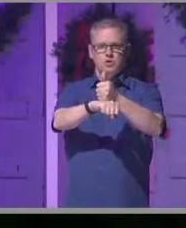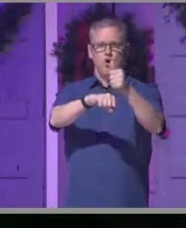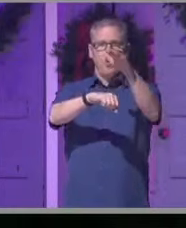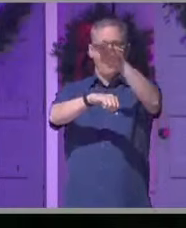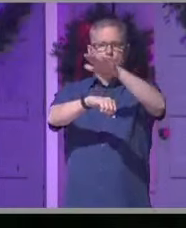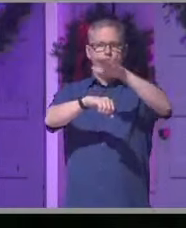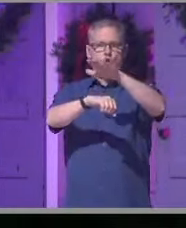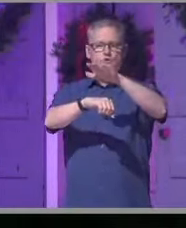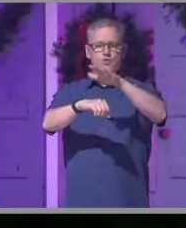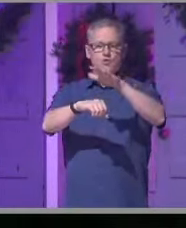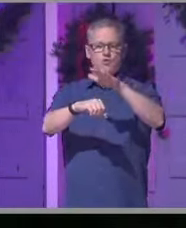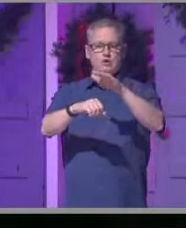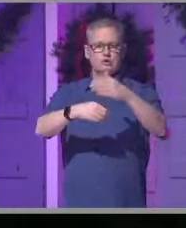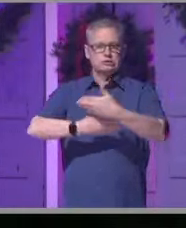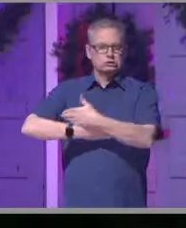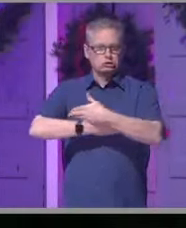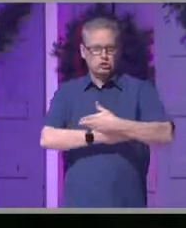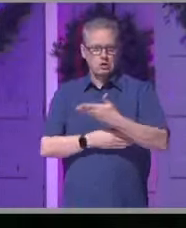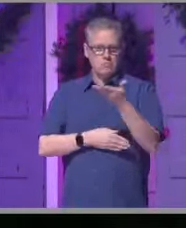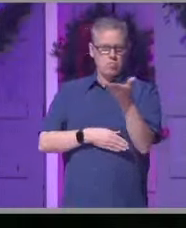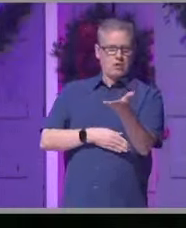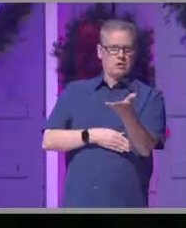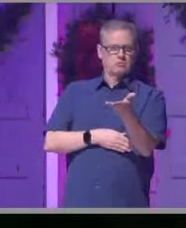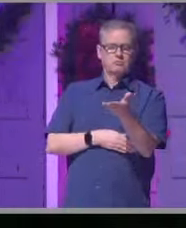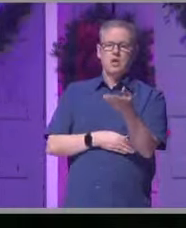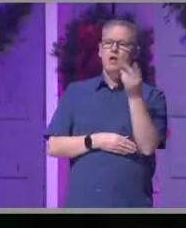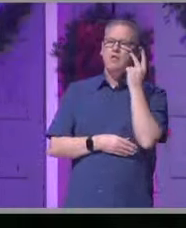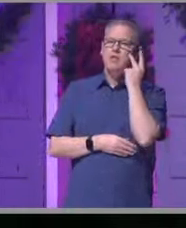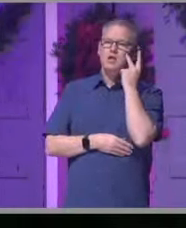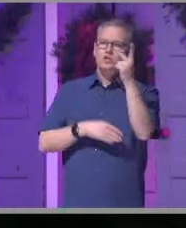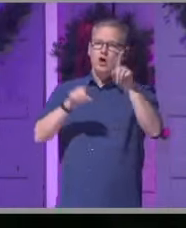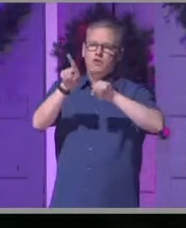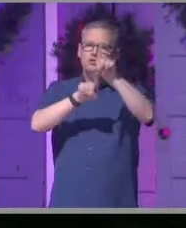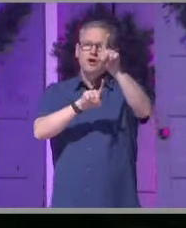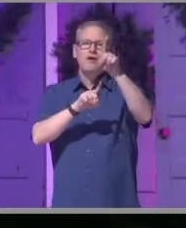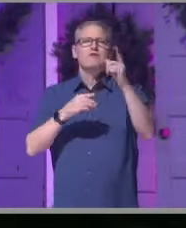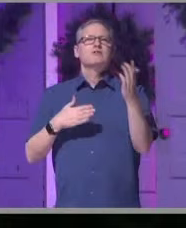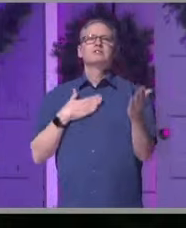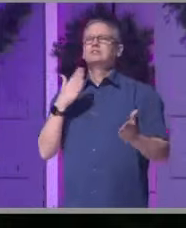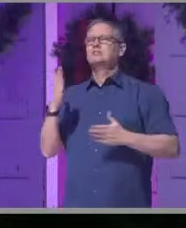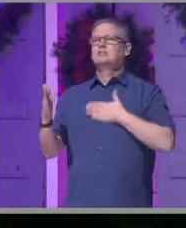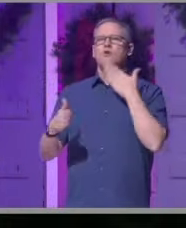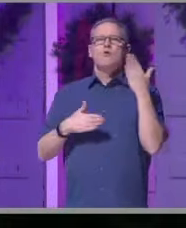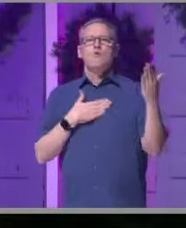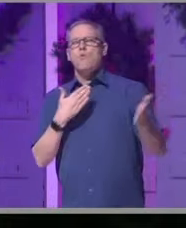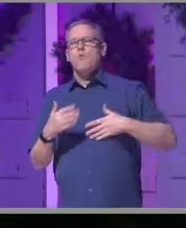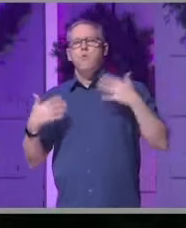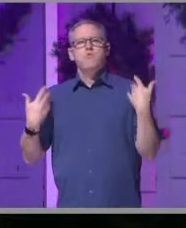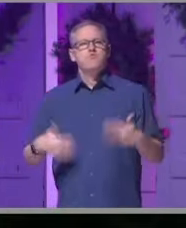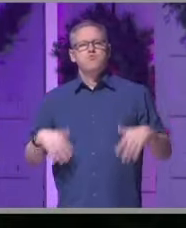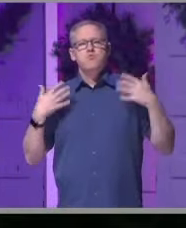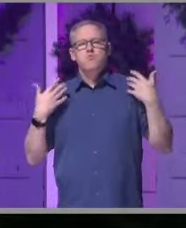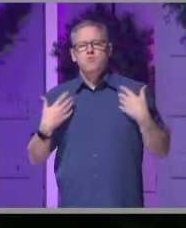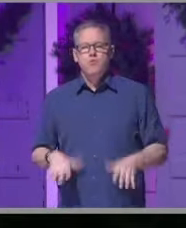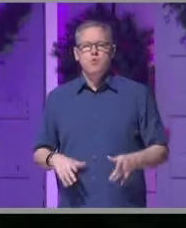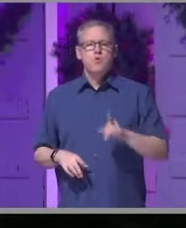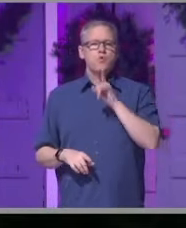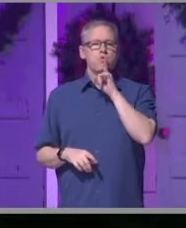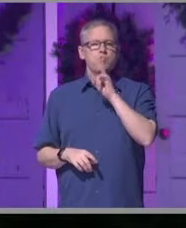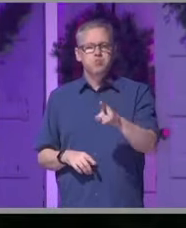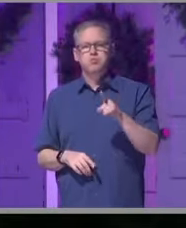where the child was. When they saw the star, they rejoiced exceedingly with great